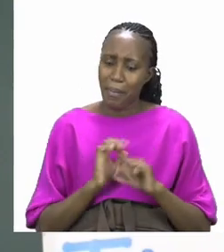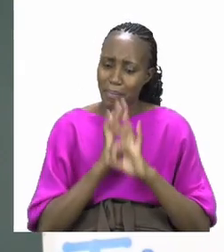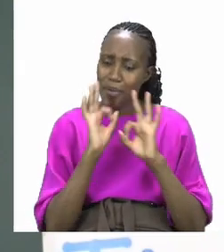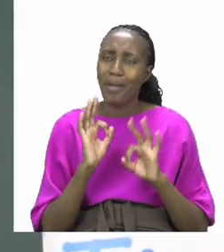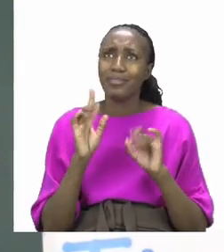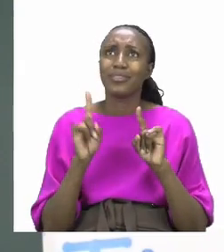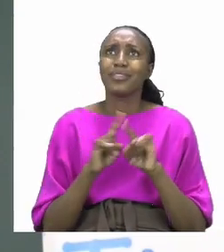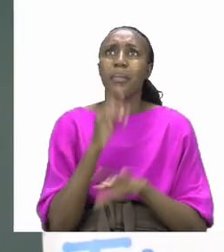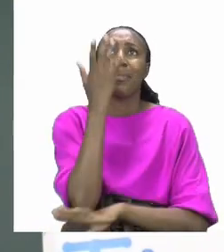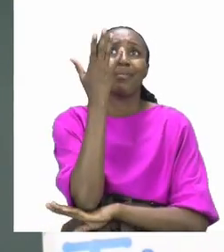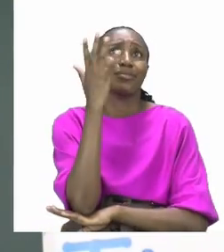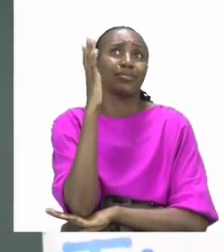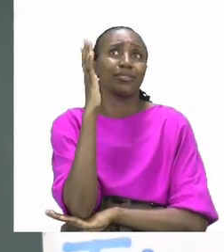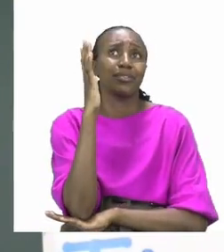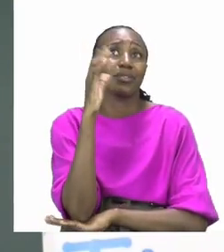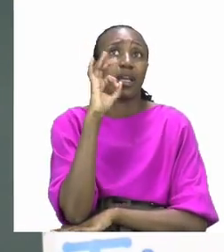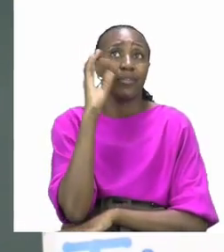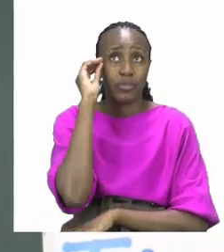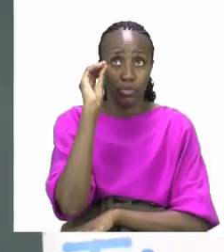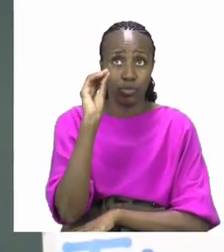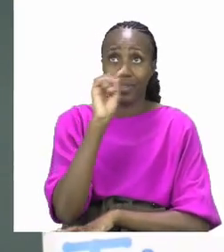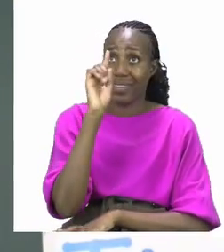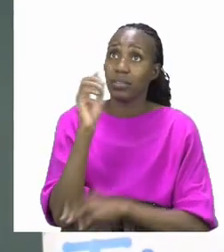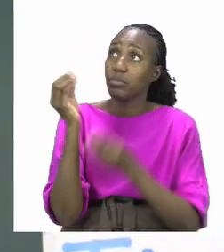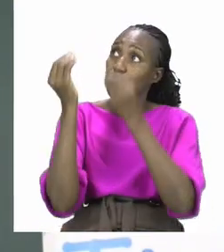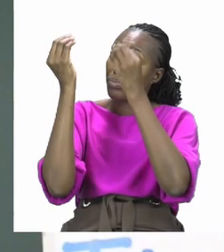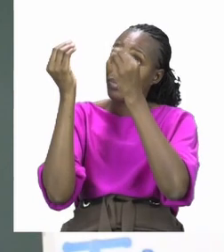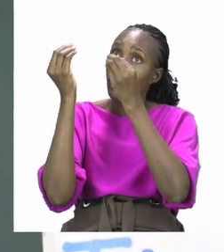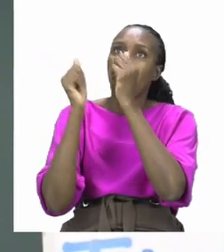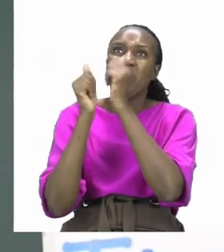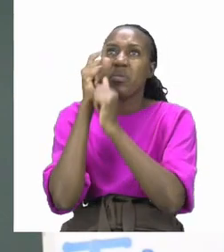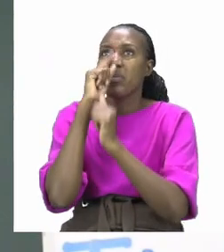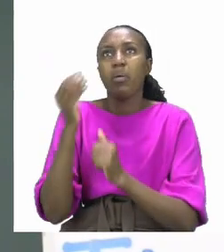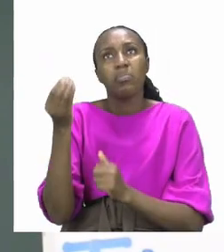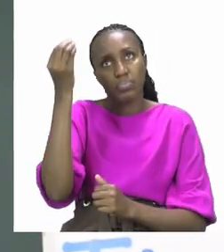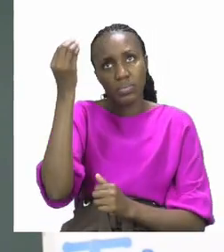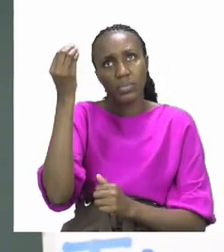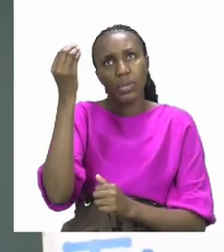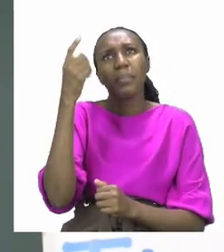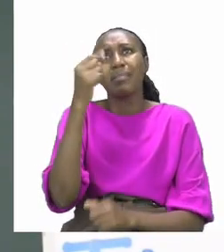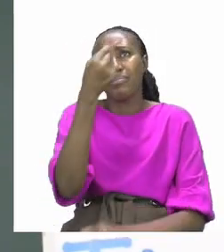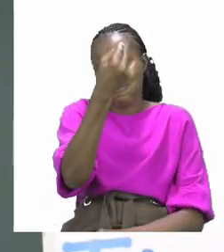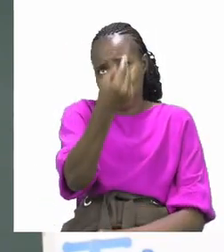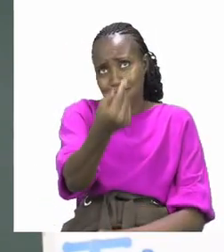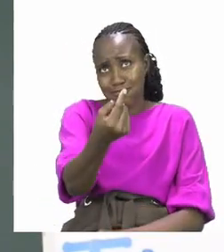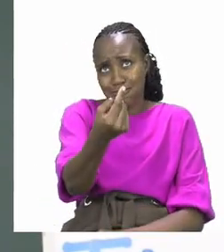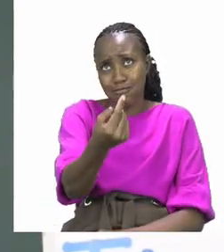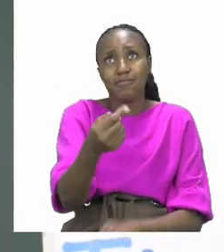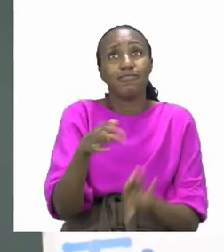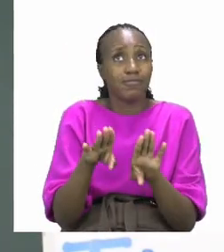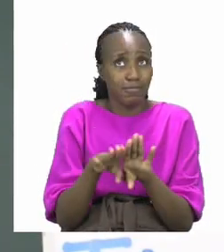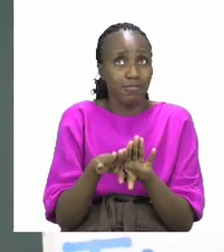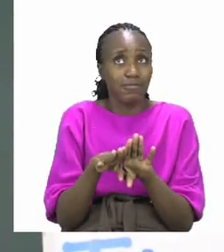You can ask an adult to help you or even your siblings, but be very careful because we don't want to waste any glue, and if